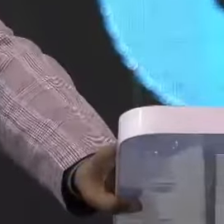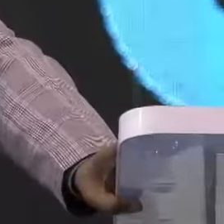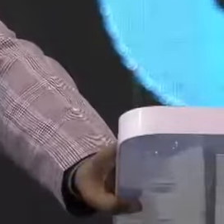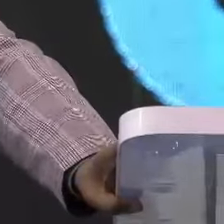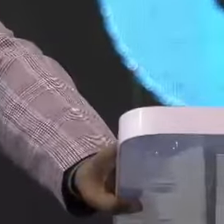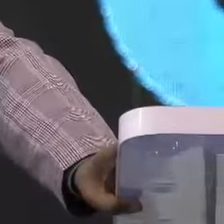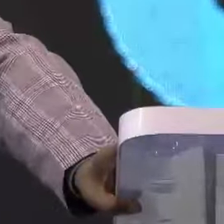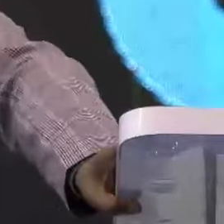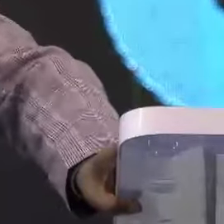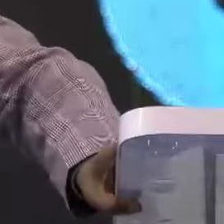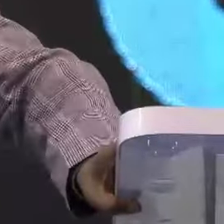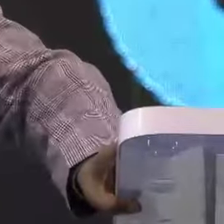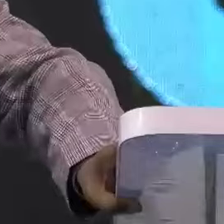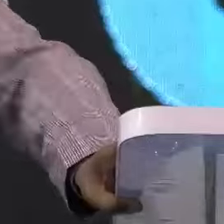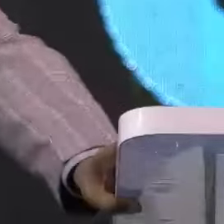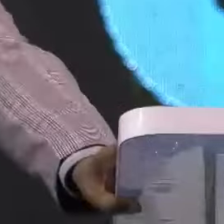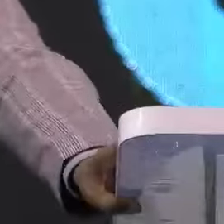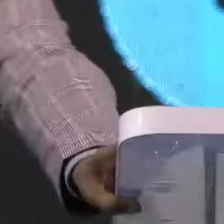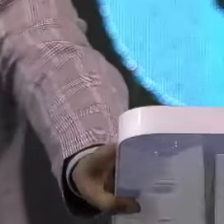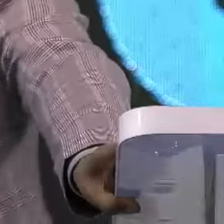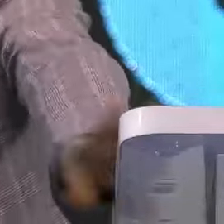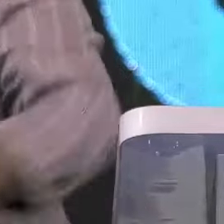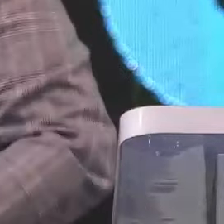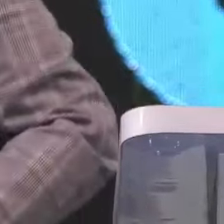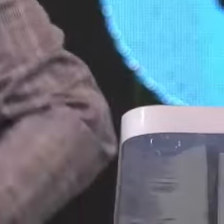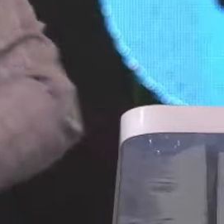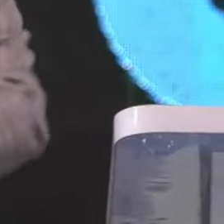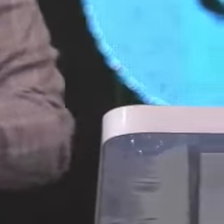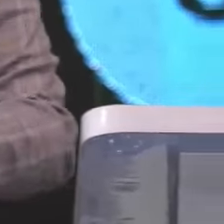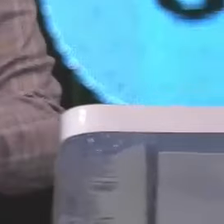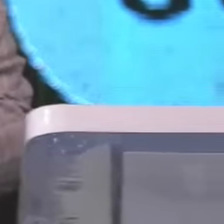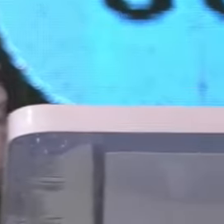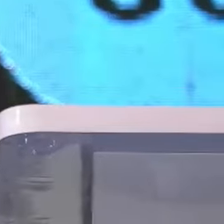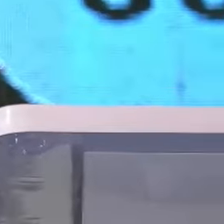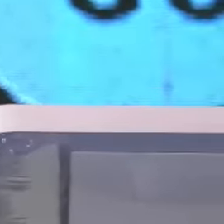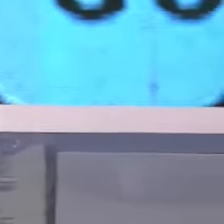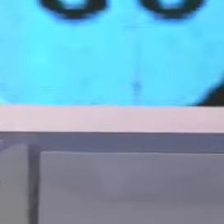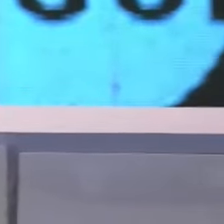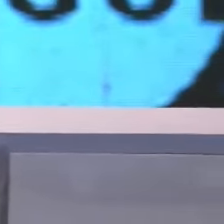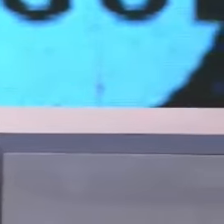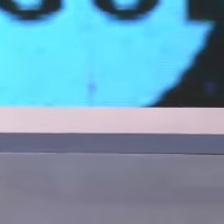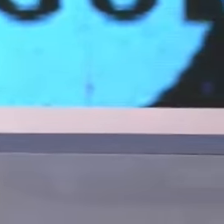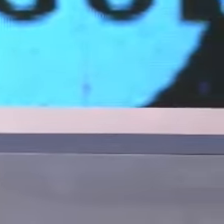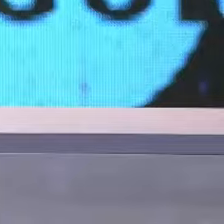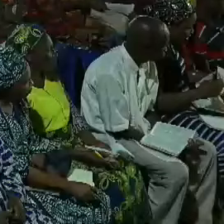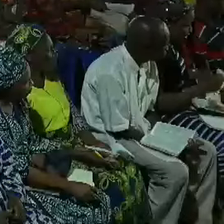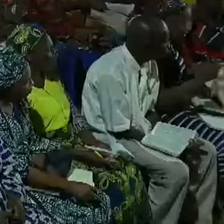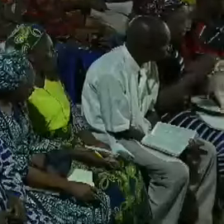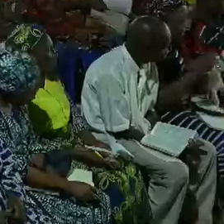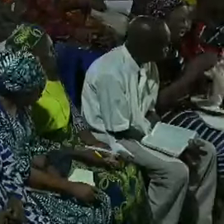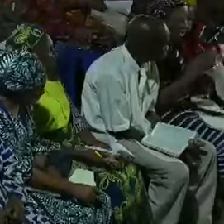mental, professional, everything missing in your life, tonight the Lord will